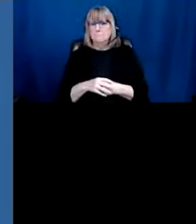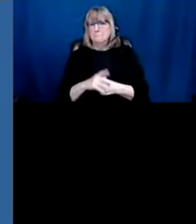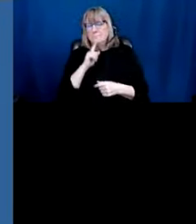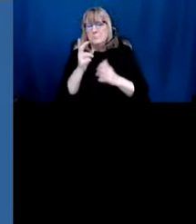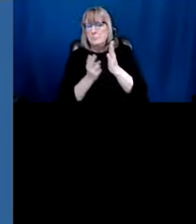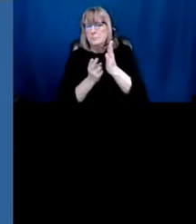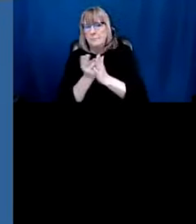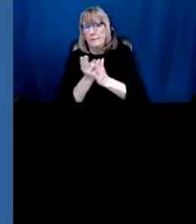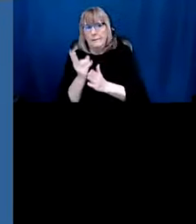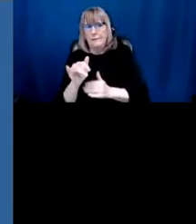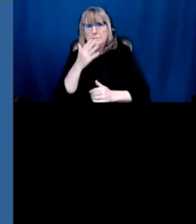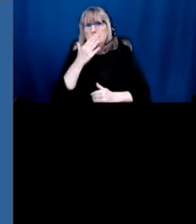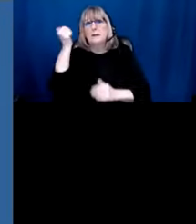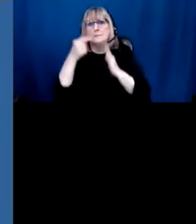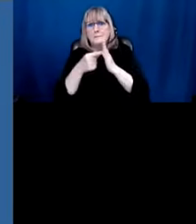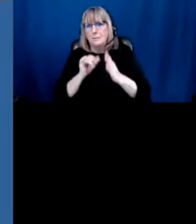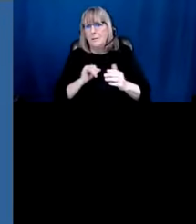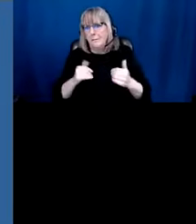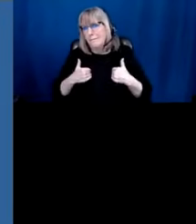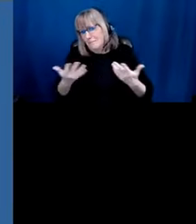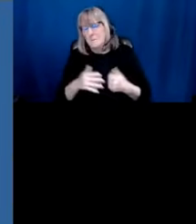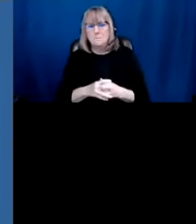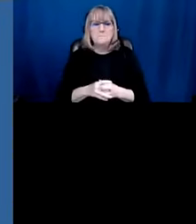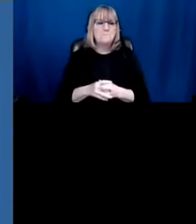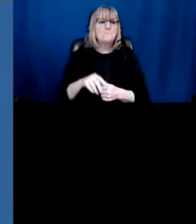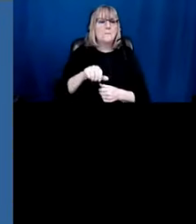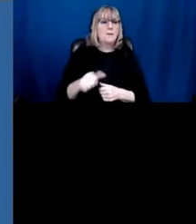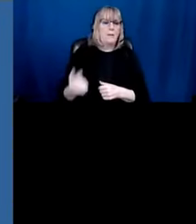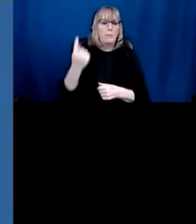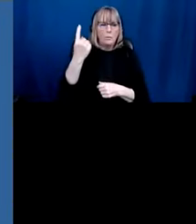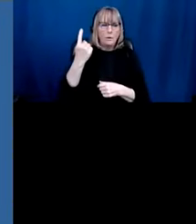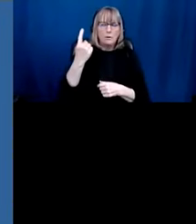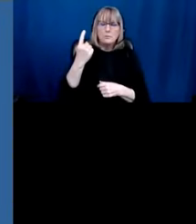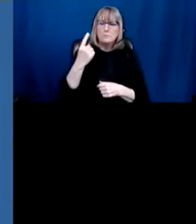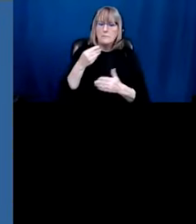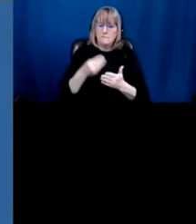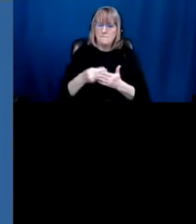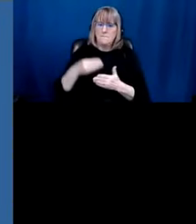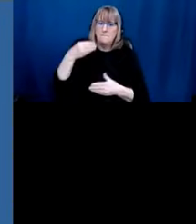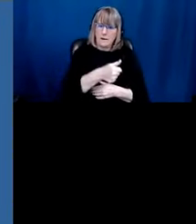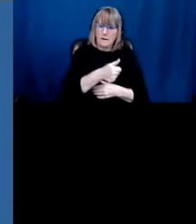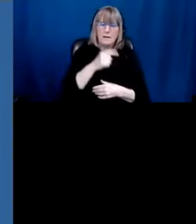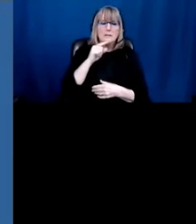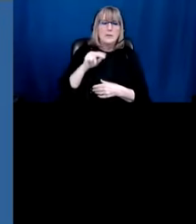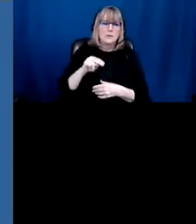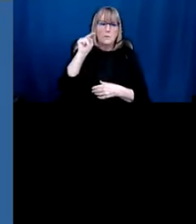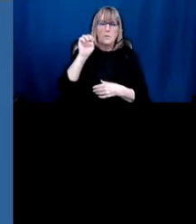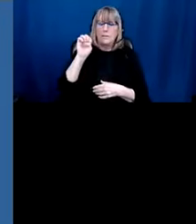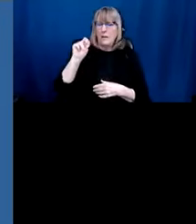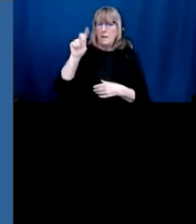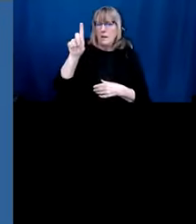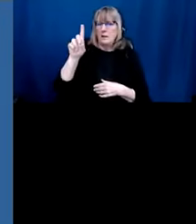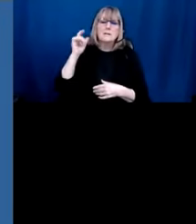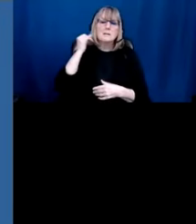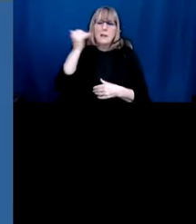honestly, that's the best example I have. The other project that was funded was the North End